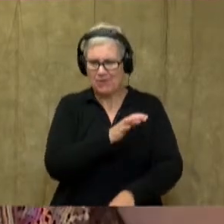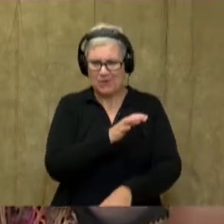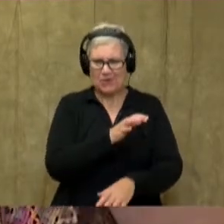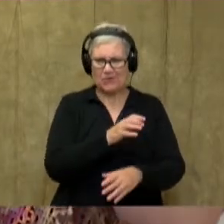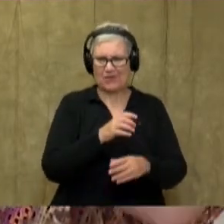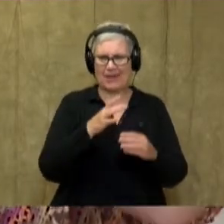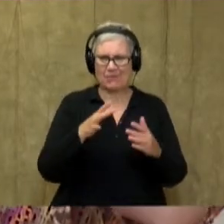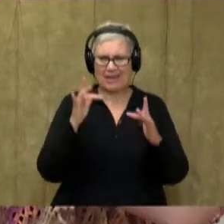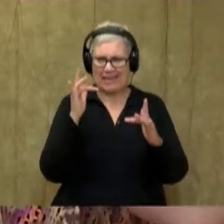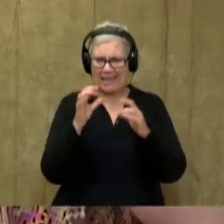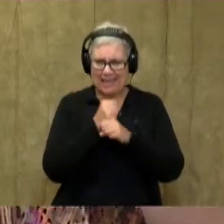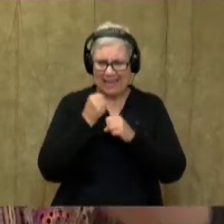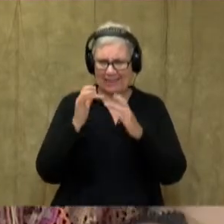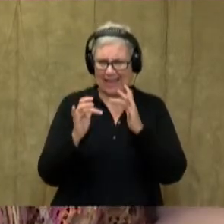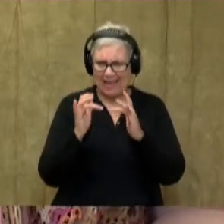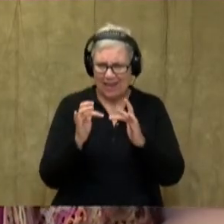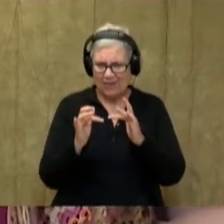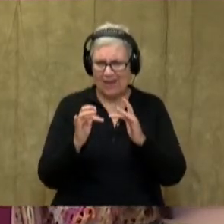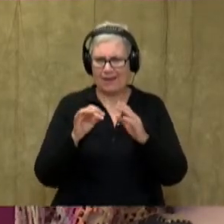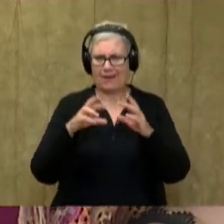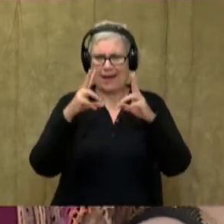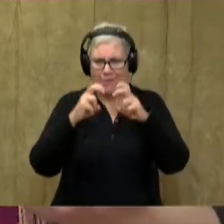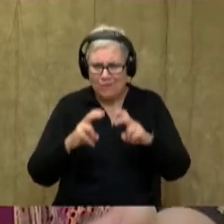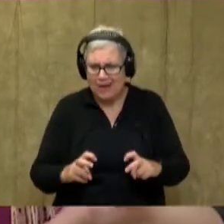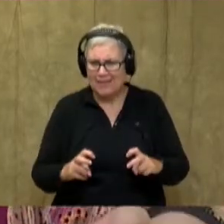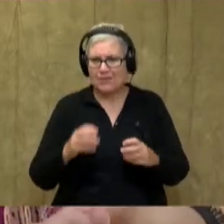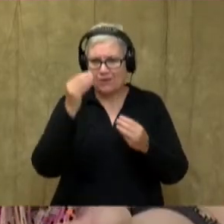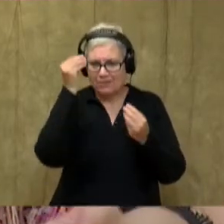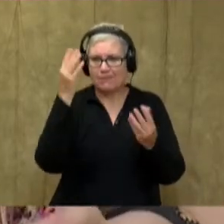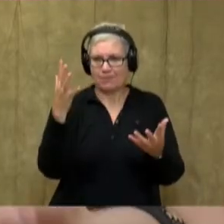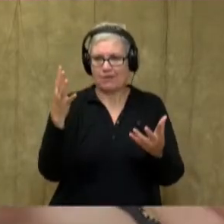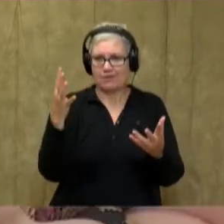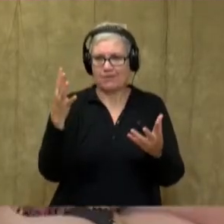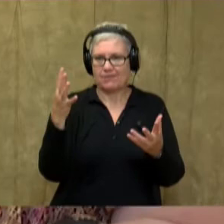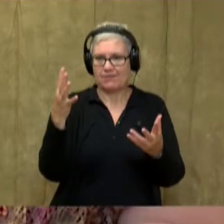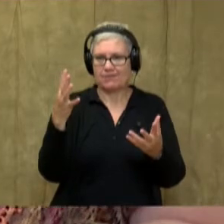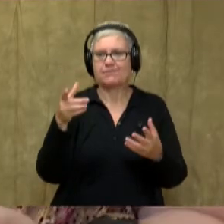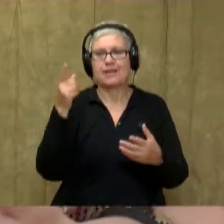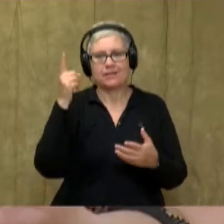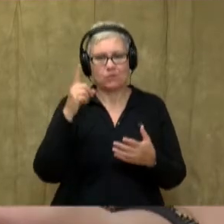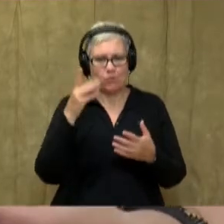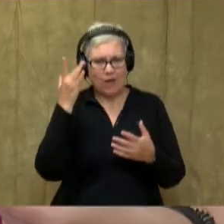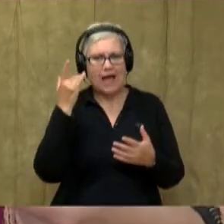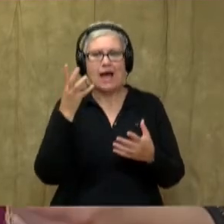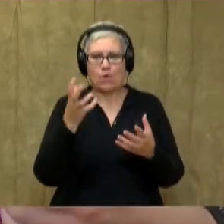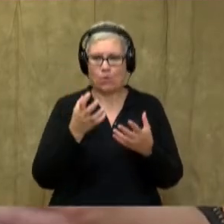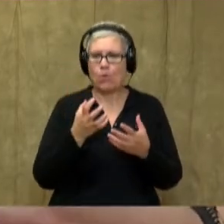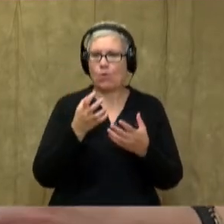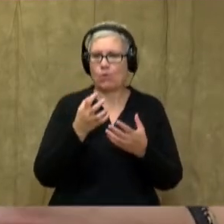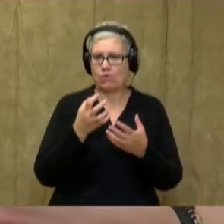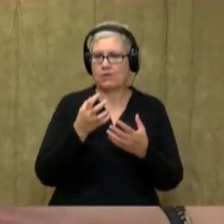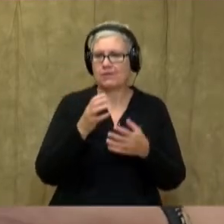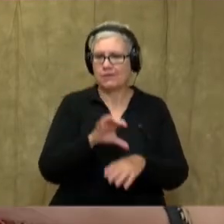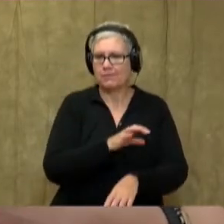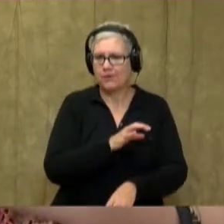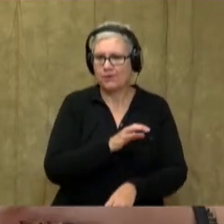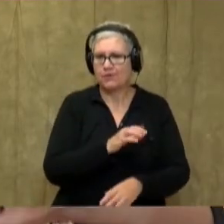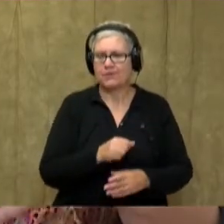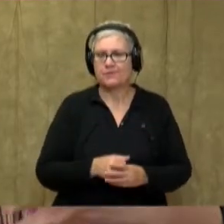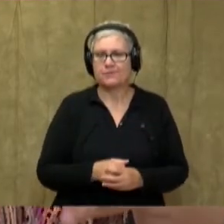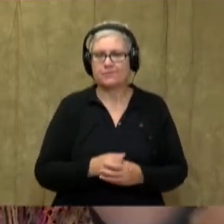get internet and I can research information. Really, that's what I wanted a computer for. And